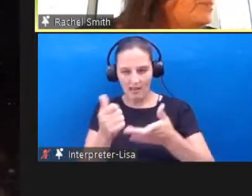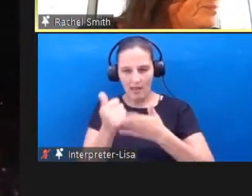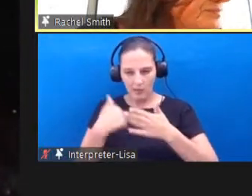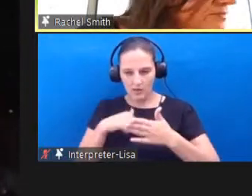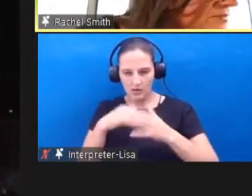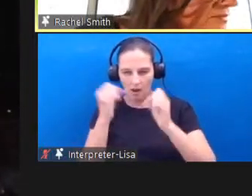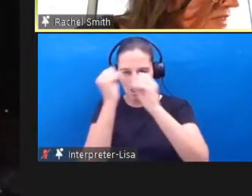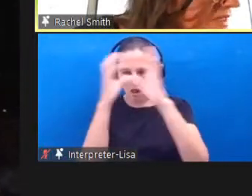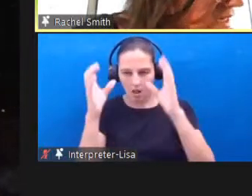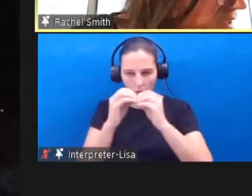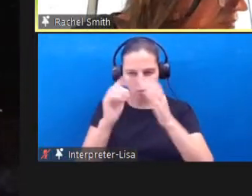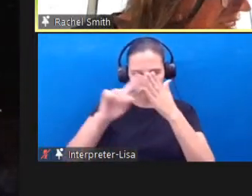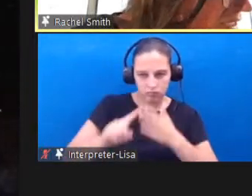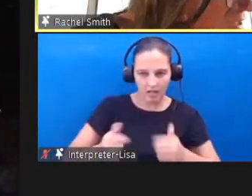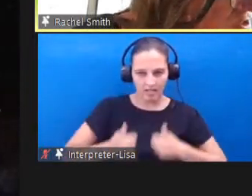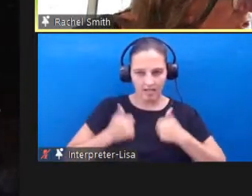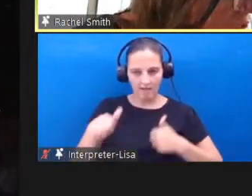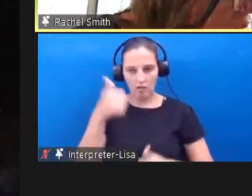planet.